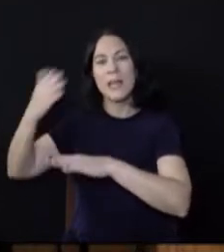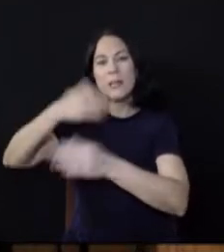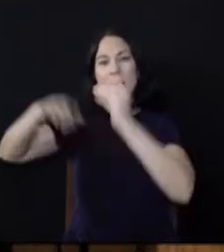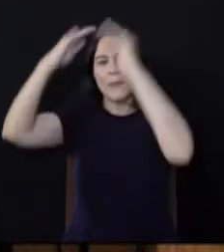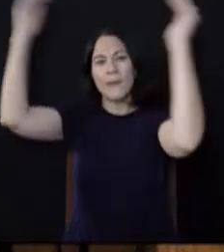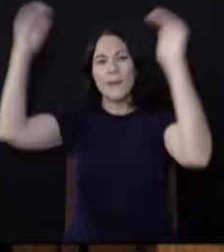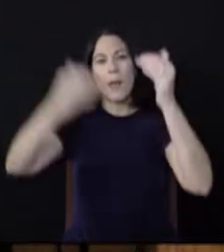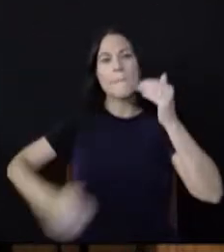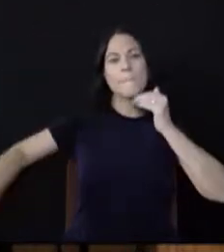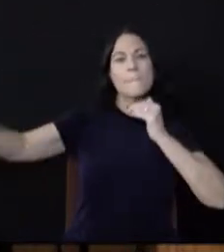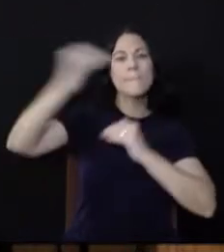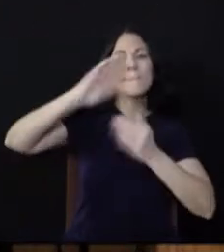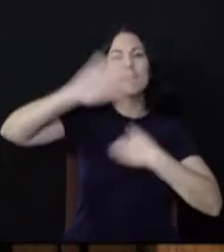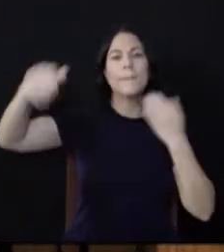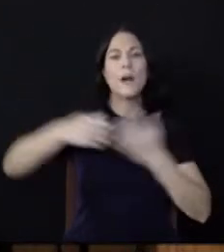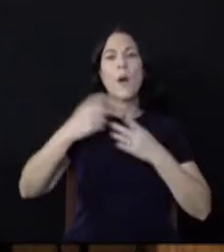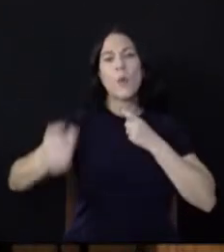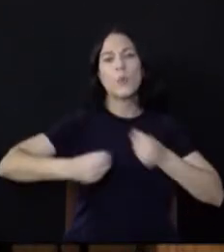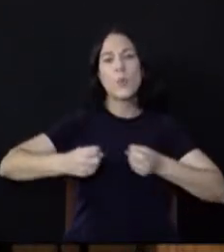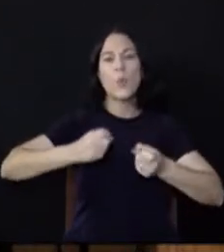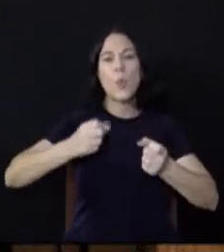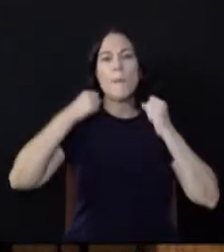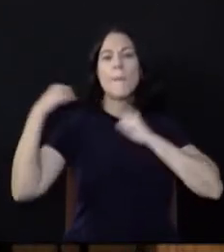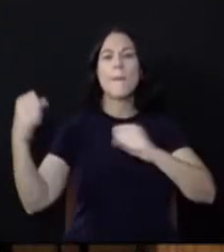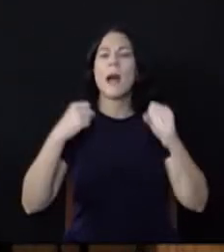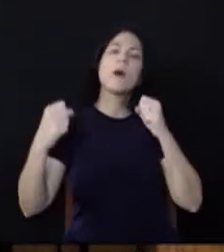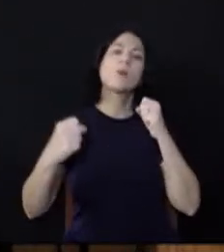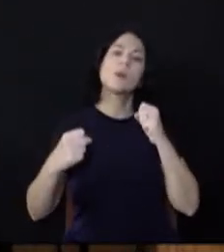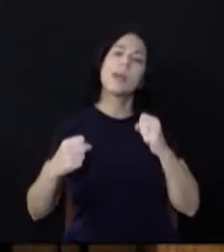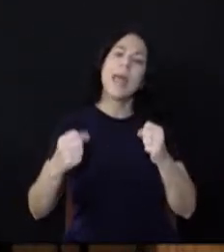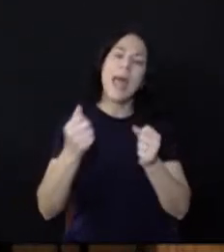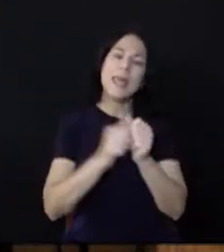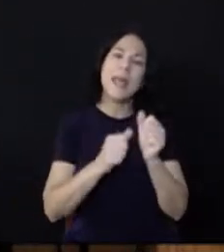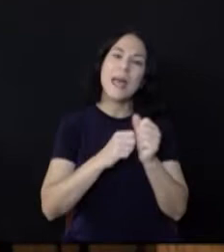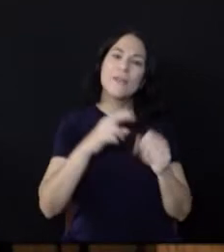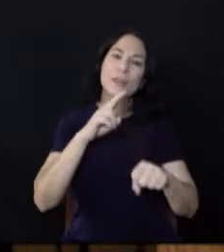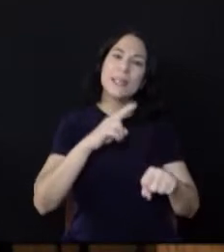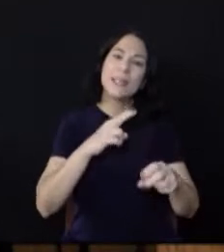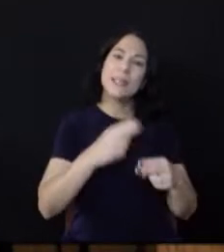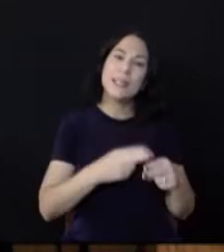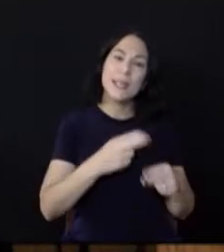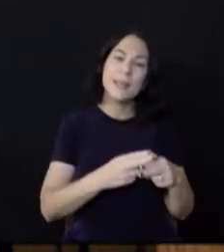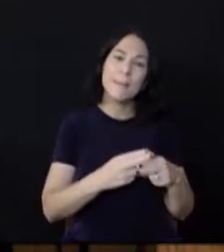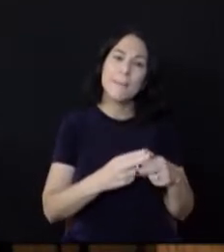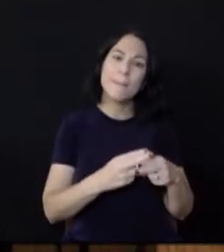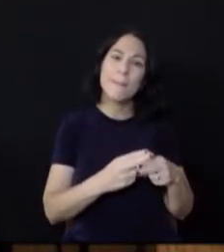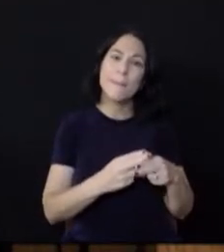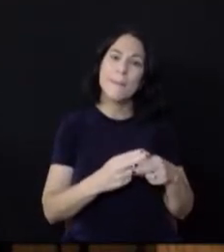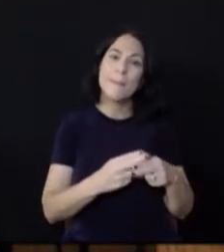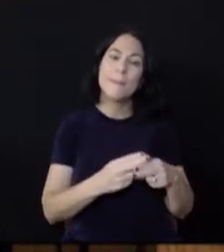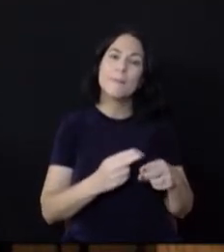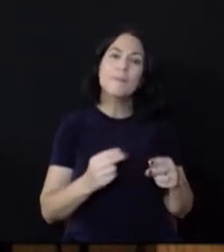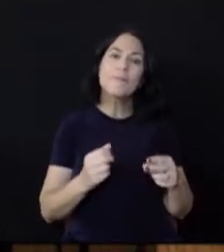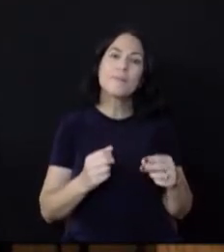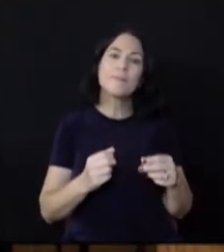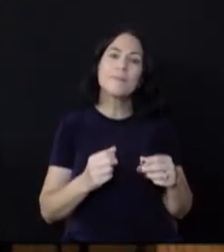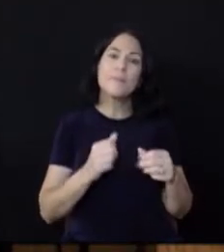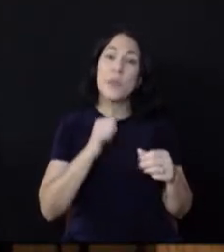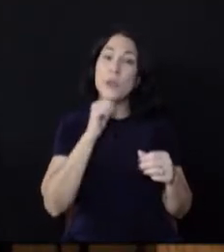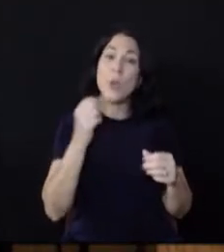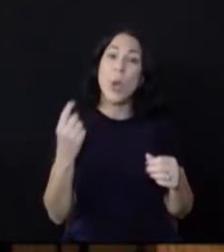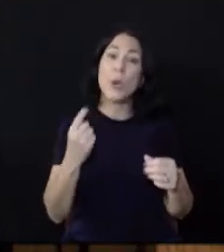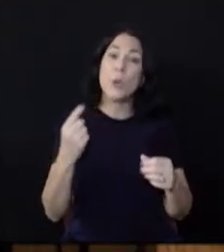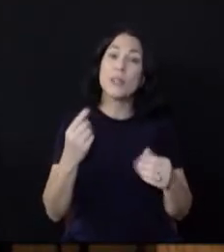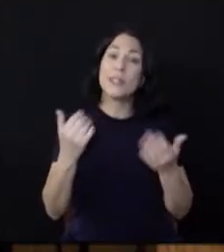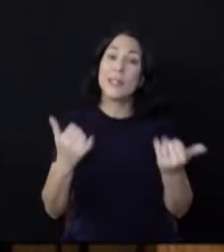all rule and authority, power and dominion, and every name that is invoked, not only in the present age, but also in the one that is to